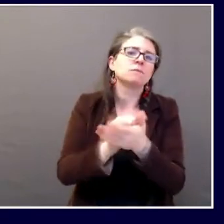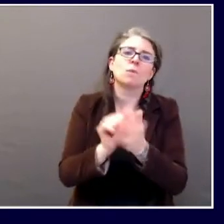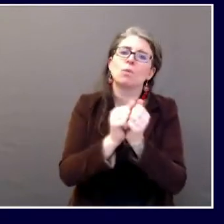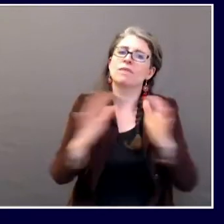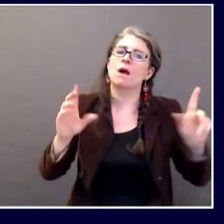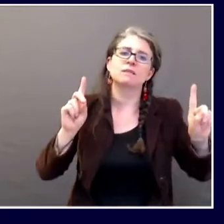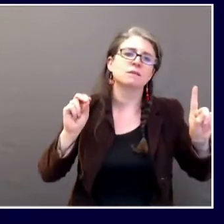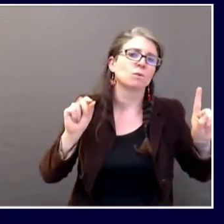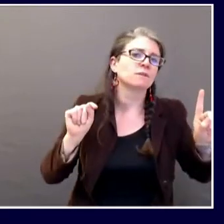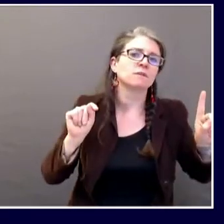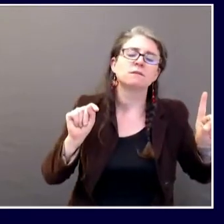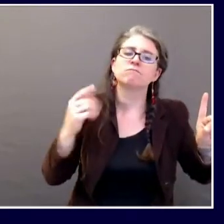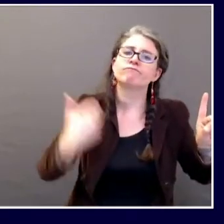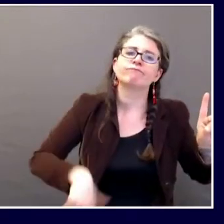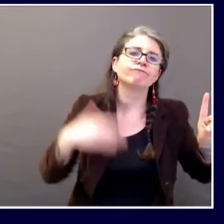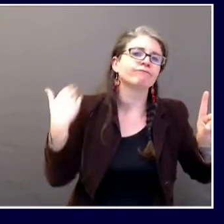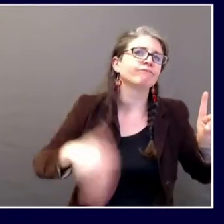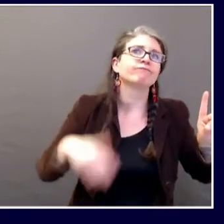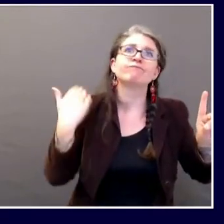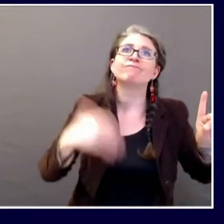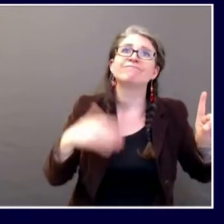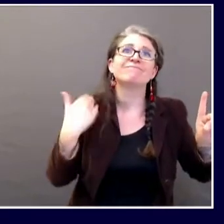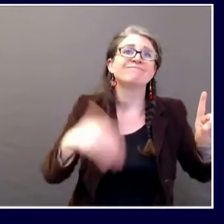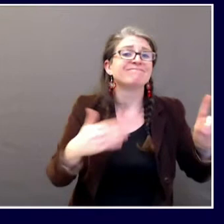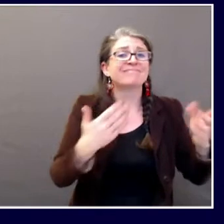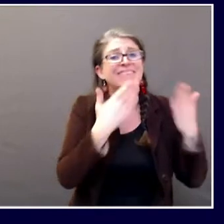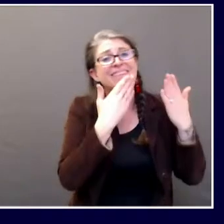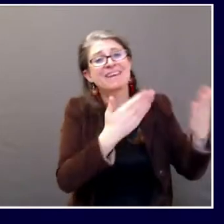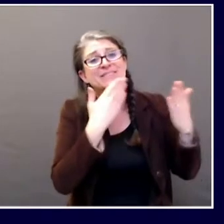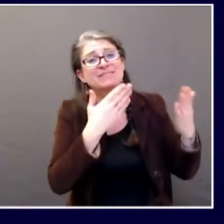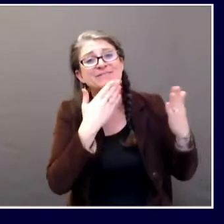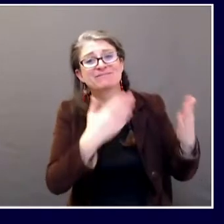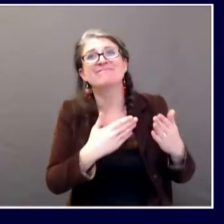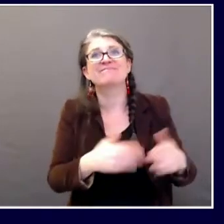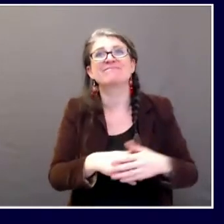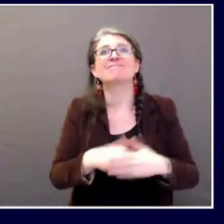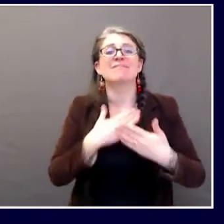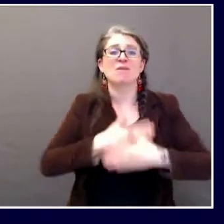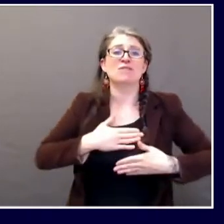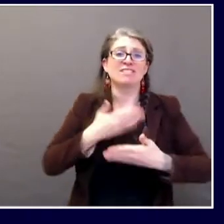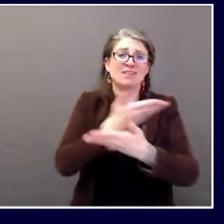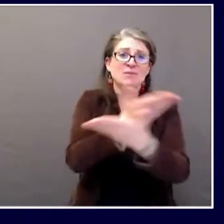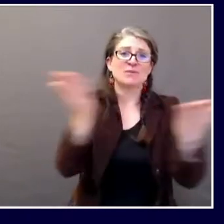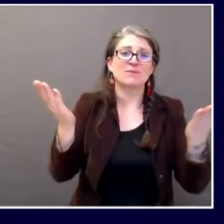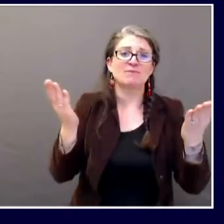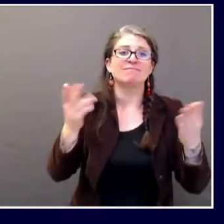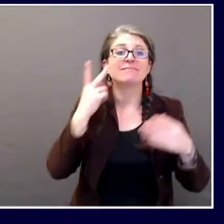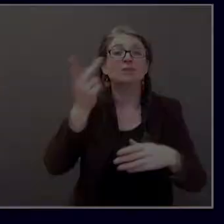vaccines delivered. So thank you all for your time today. Very, very much appreciate it. We'll talk again on Thursday.